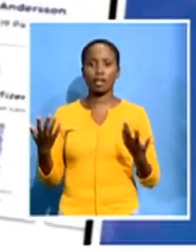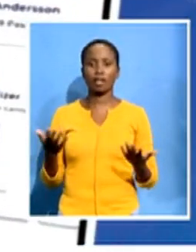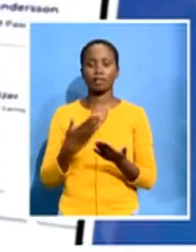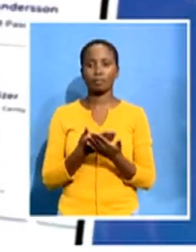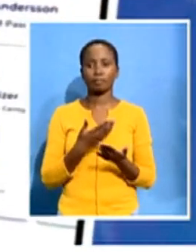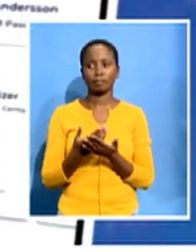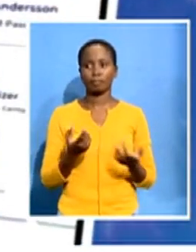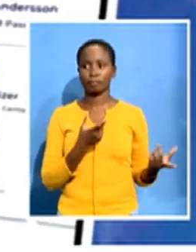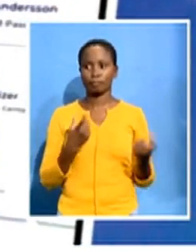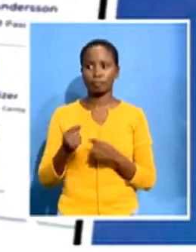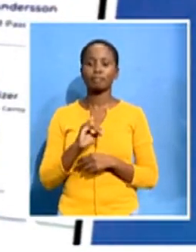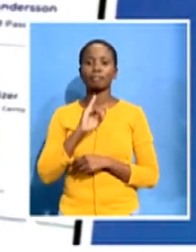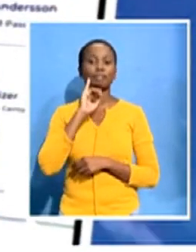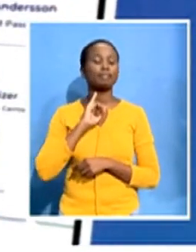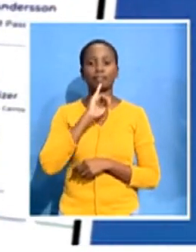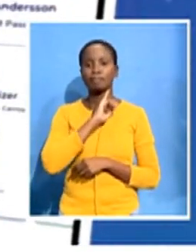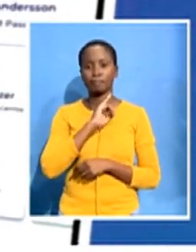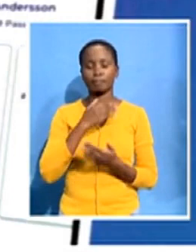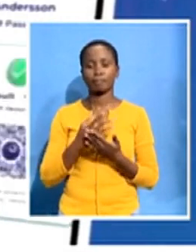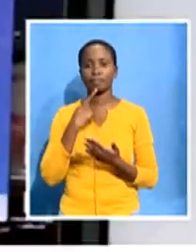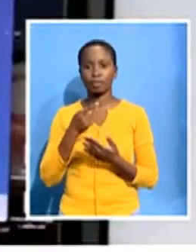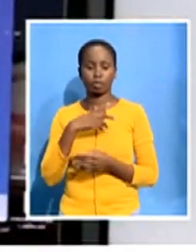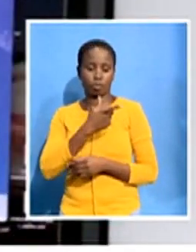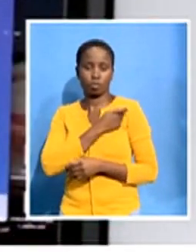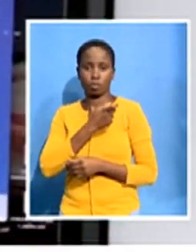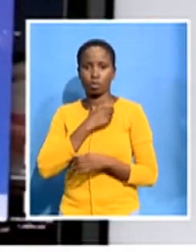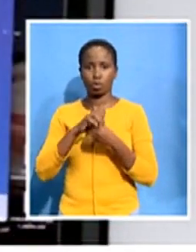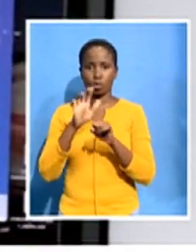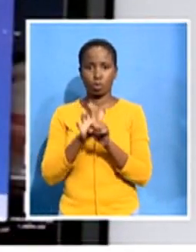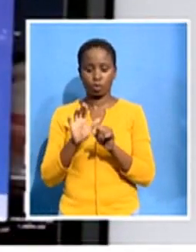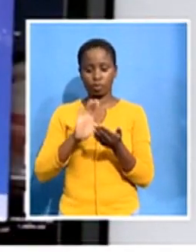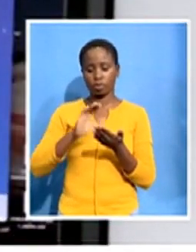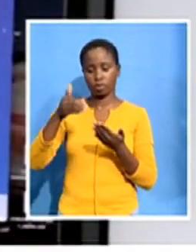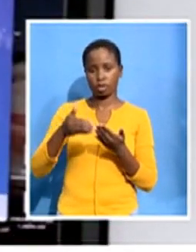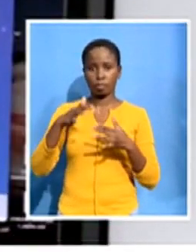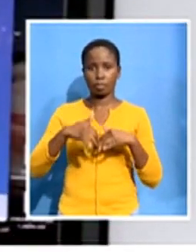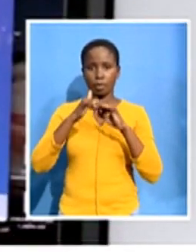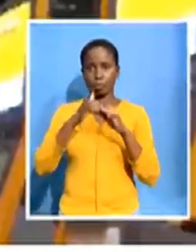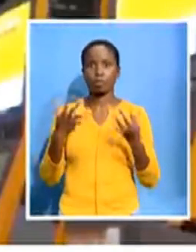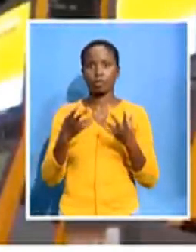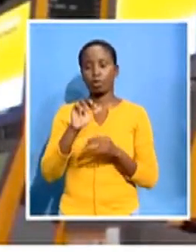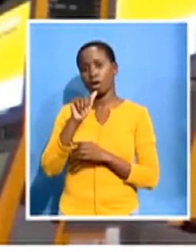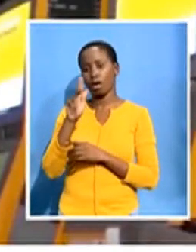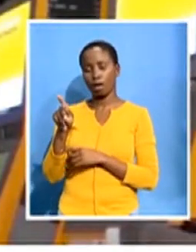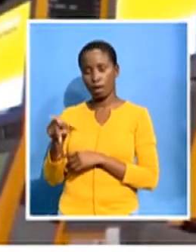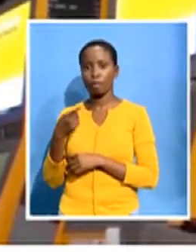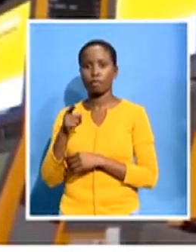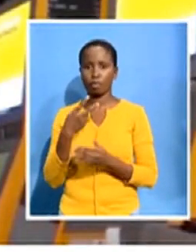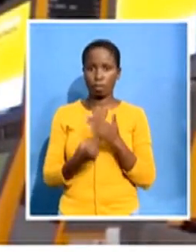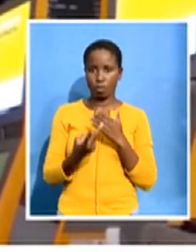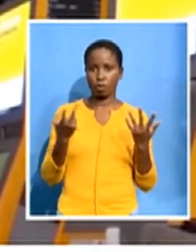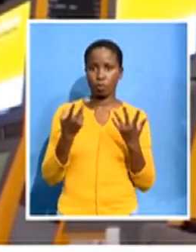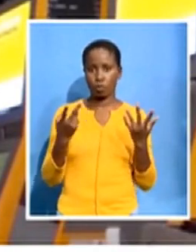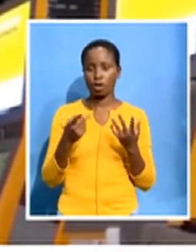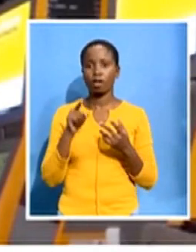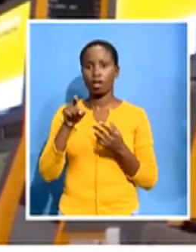COVID certification scheme is being developed in both the European Union and in the United Kingdom. Add to that the question